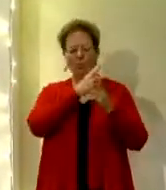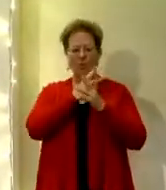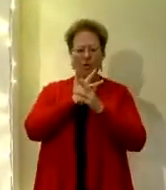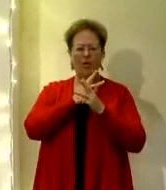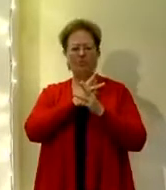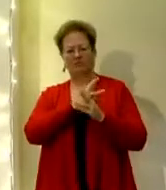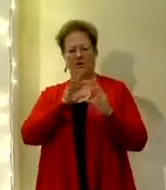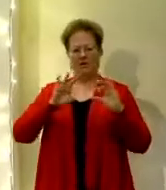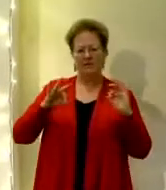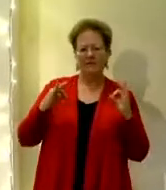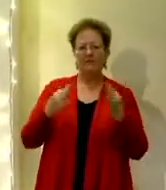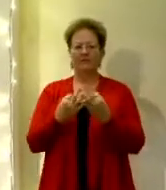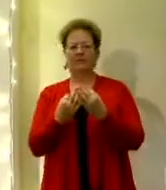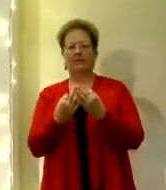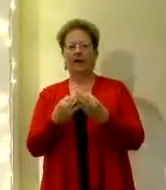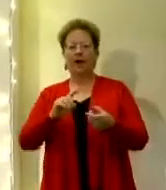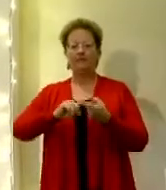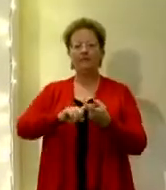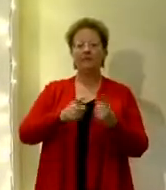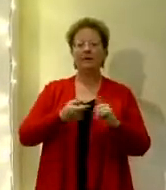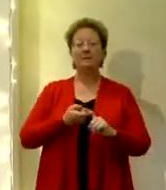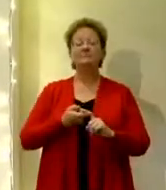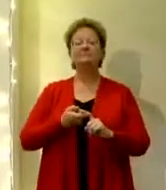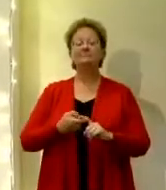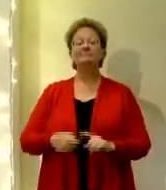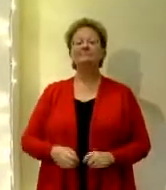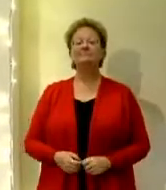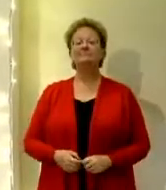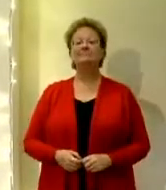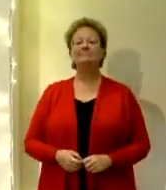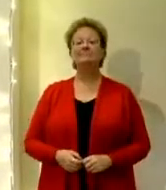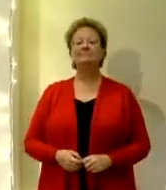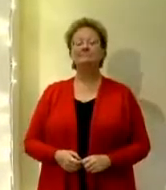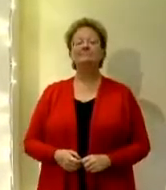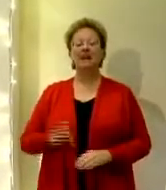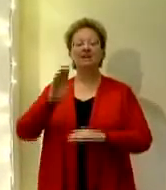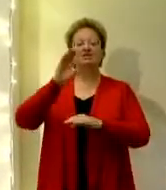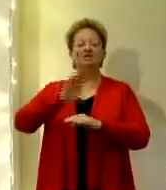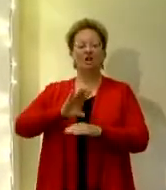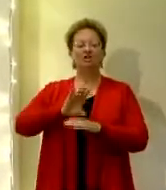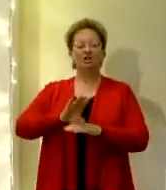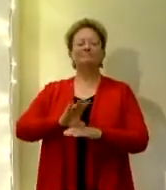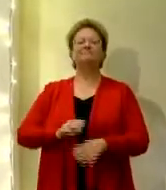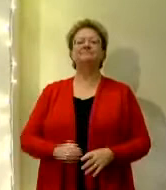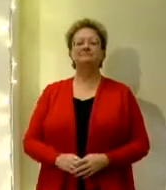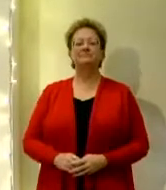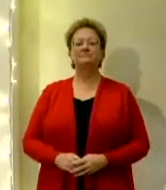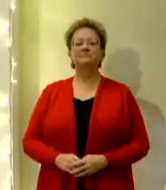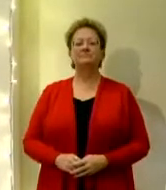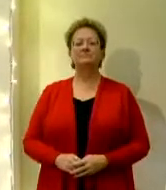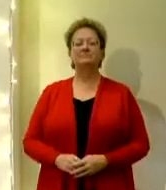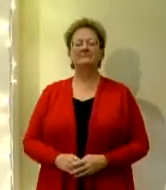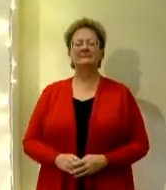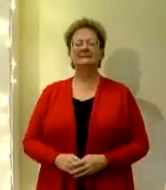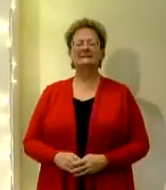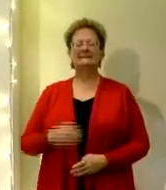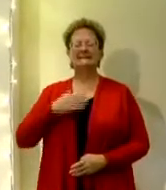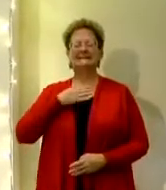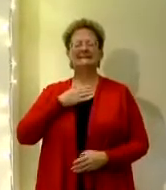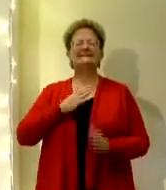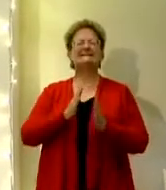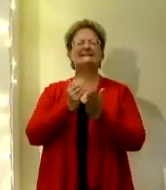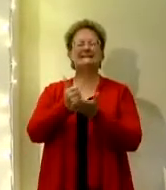her family and with her friends. And finally, she landed on the church. And I was like, "Oh, please help me,